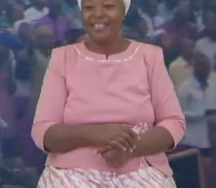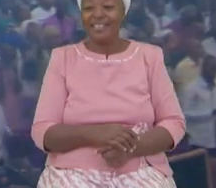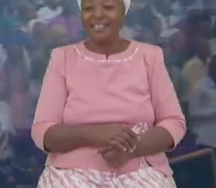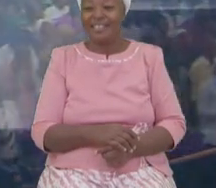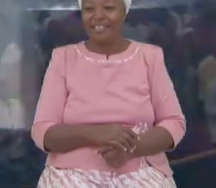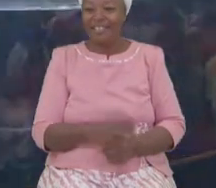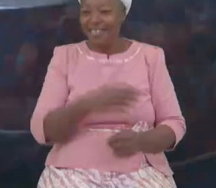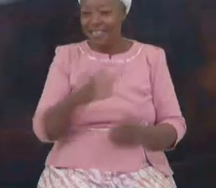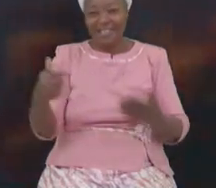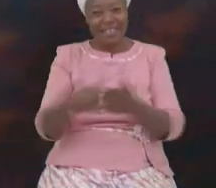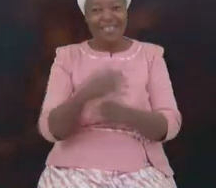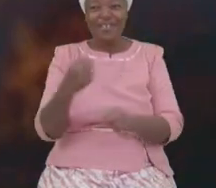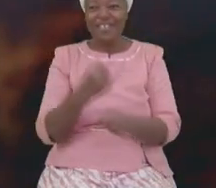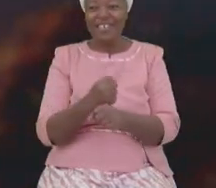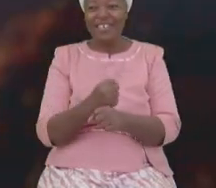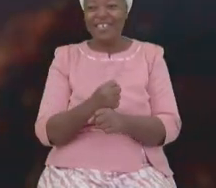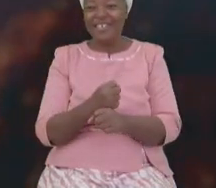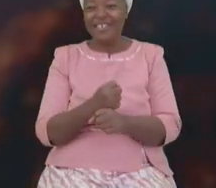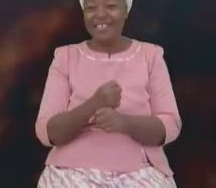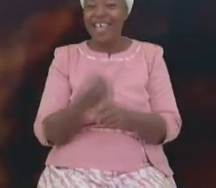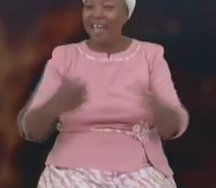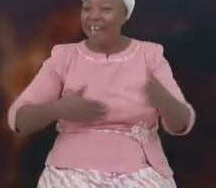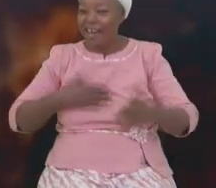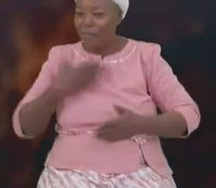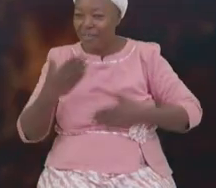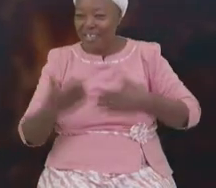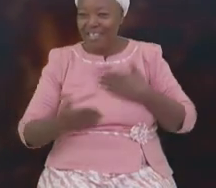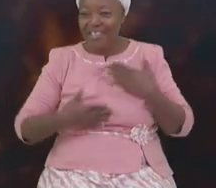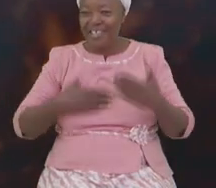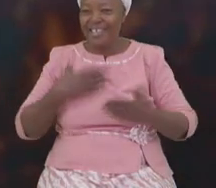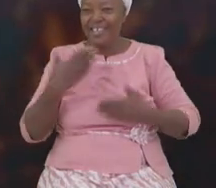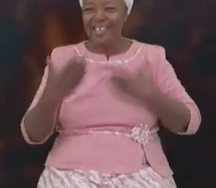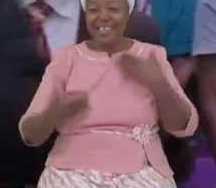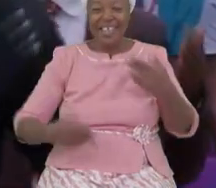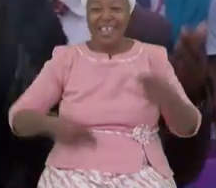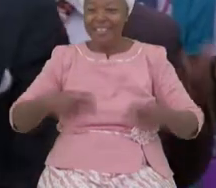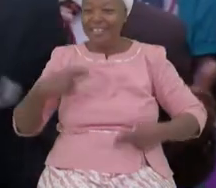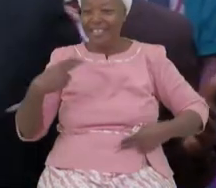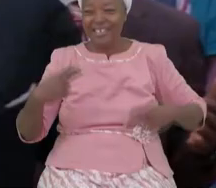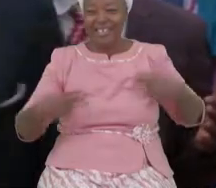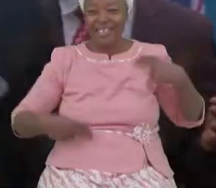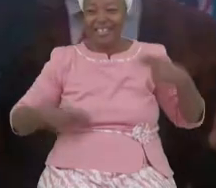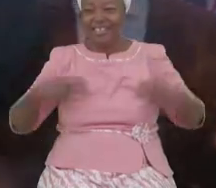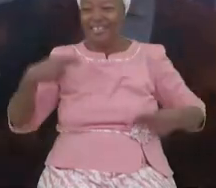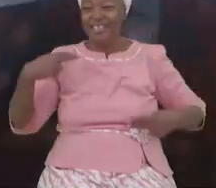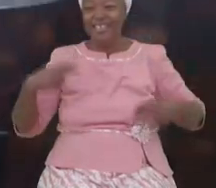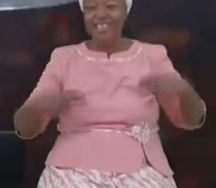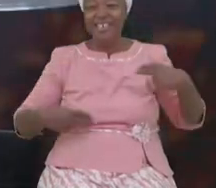Amen. A new year. Amen. Happy. Amen. Healthy. Amen. Progressive.